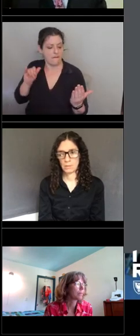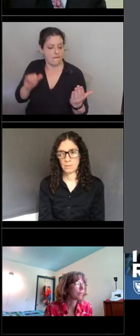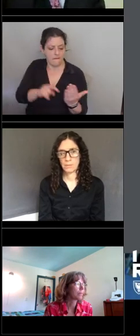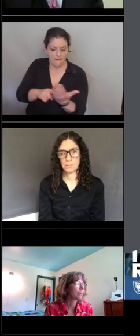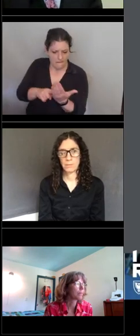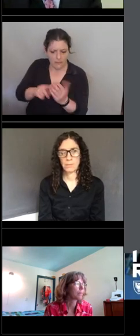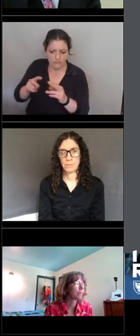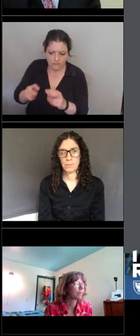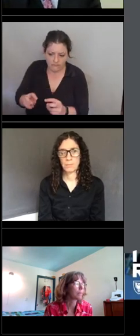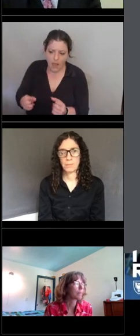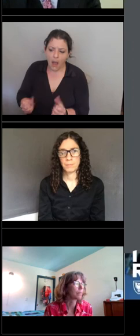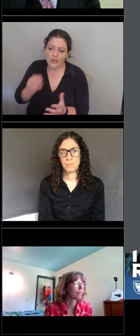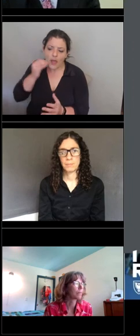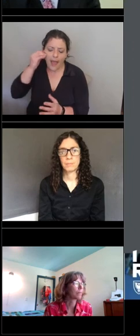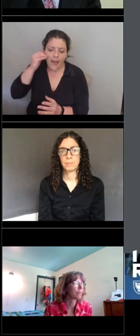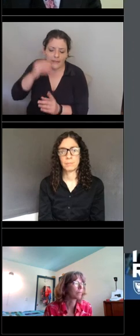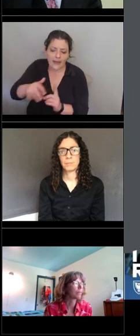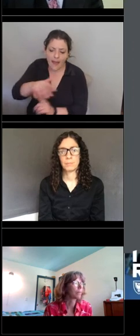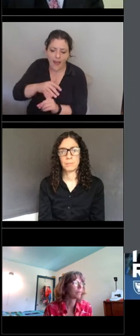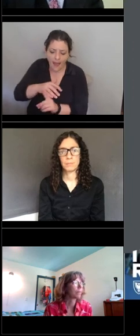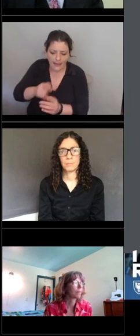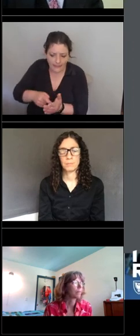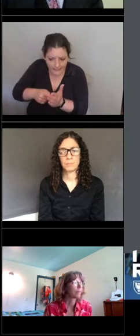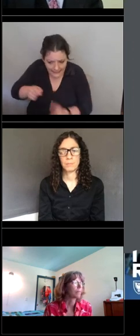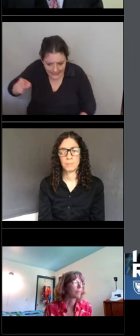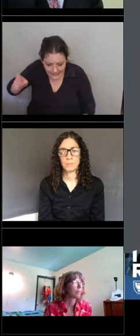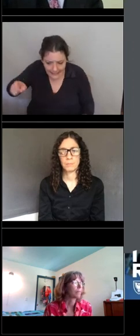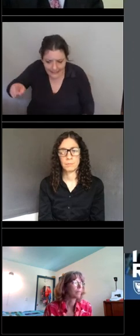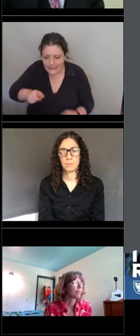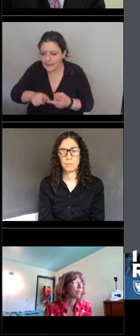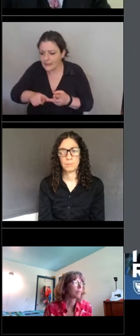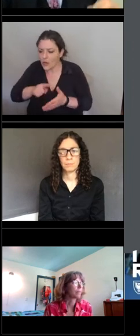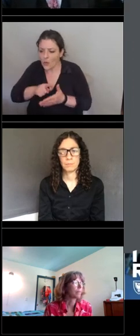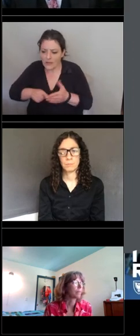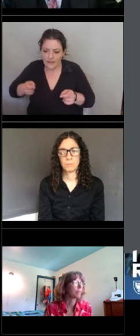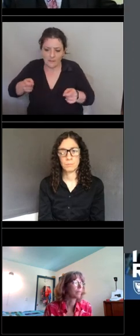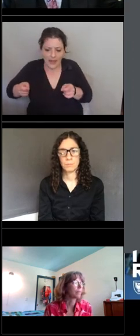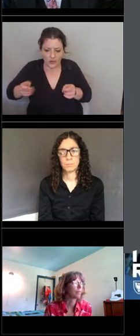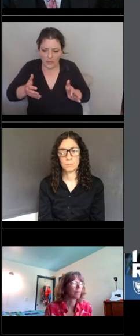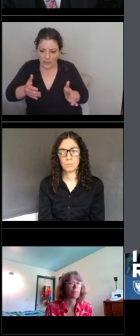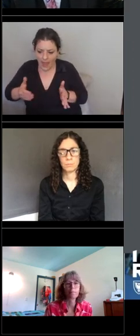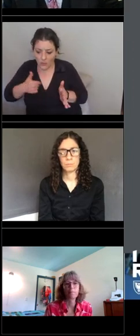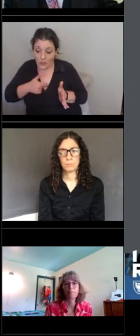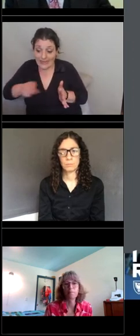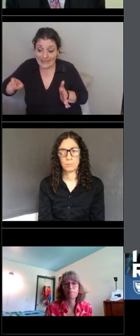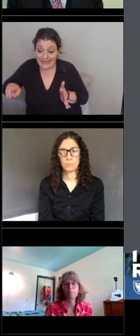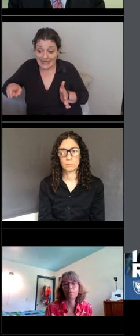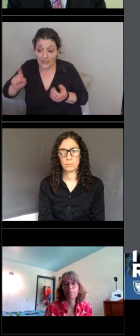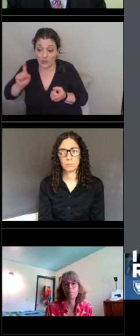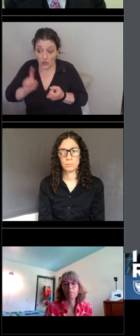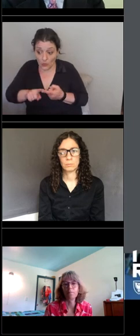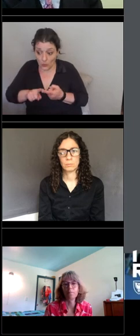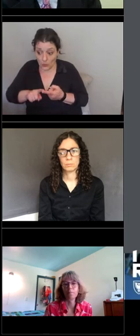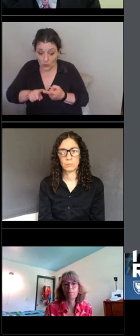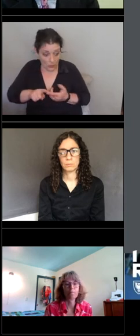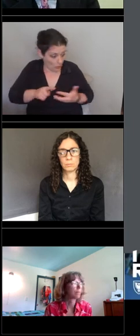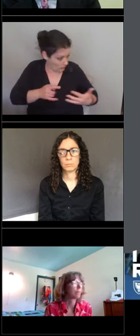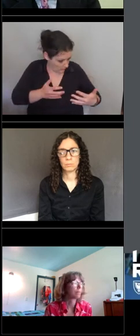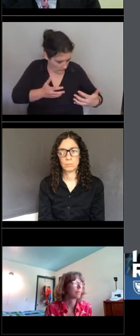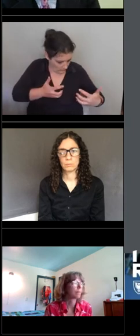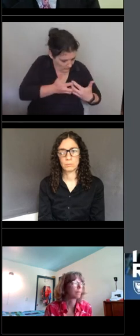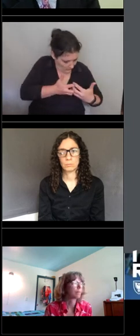then the following subsequent management plan that needs to be implemented in to then deal with what we found out of the results of the research, which is what